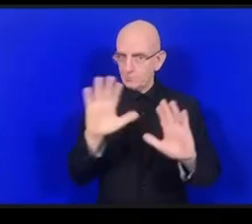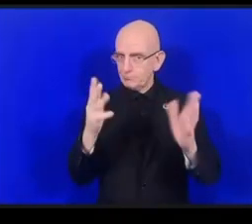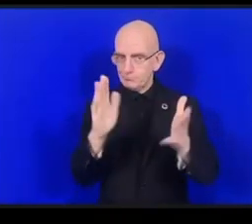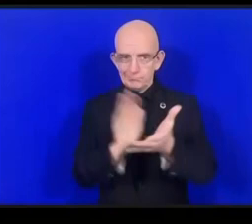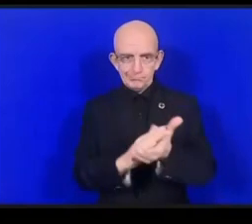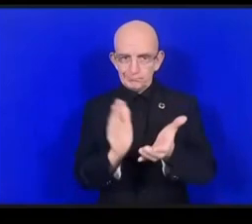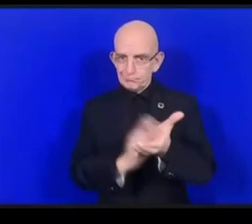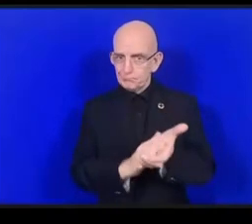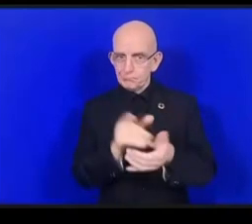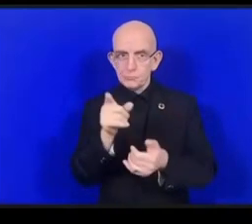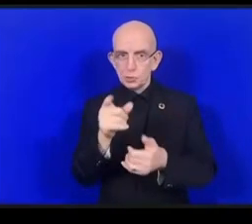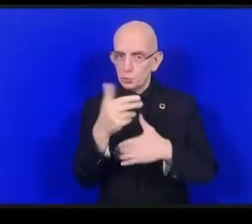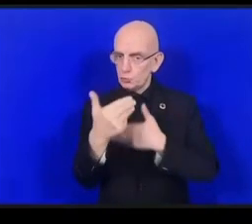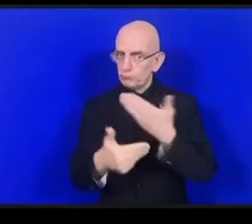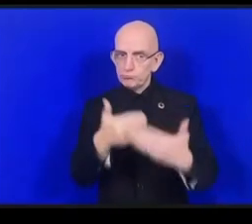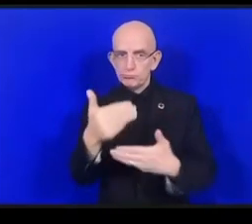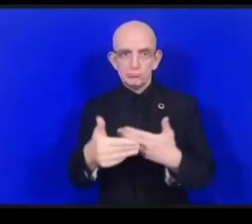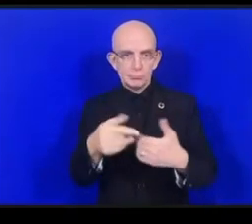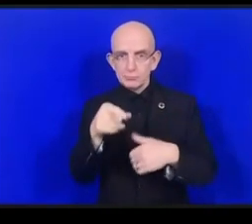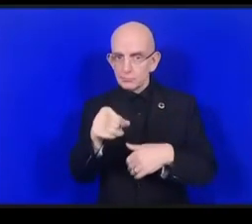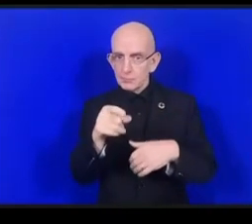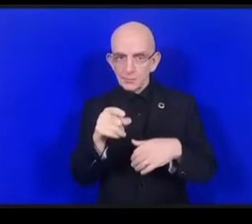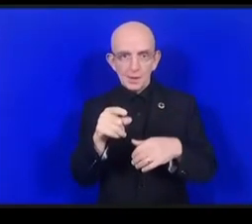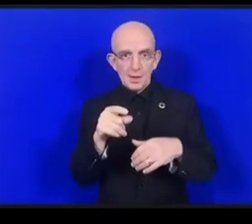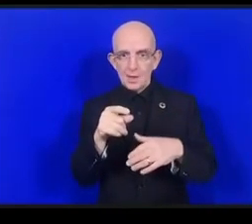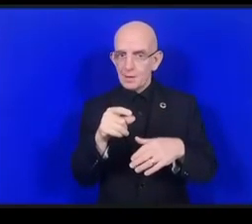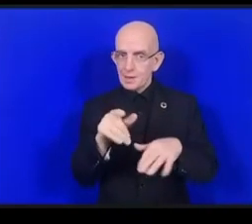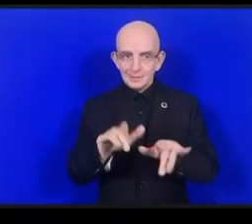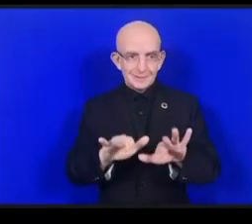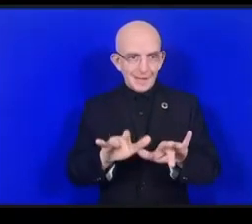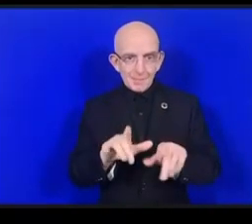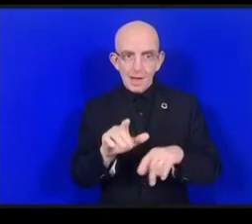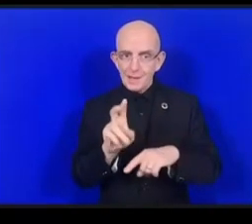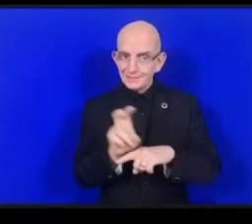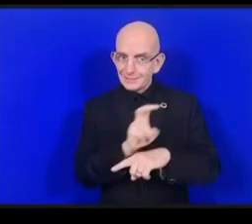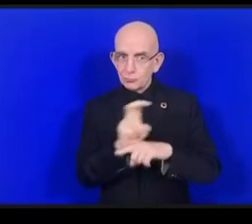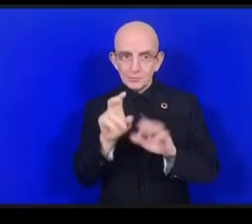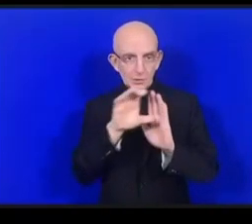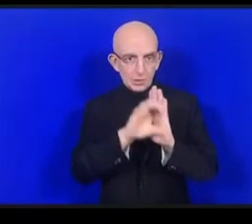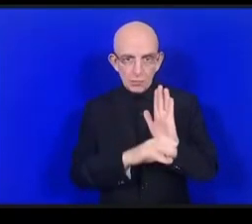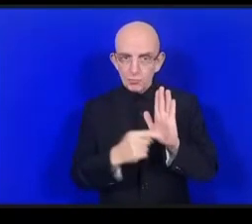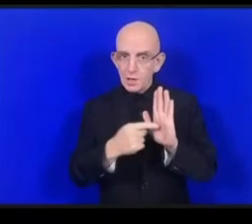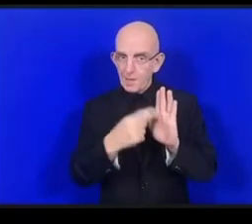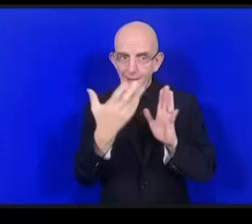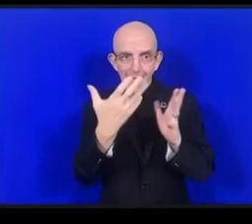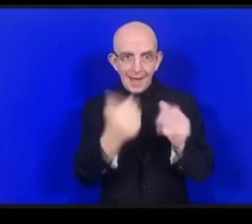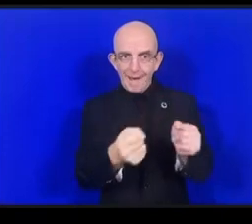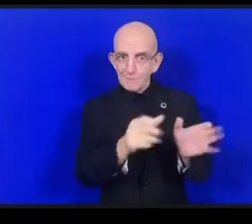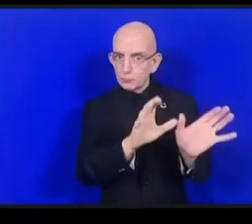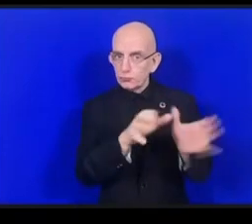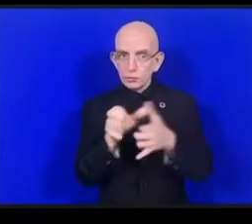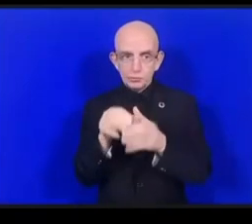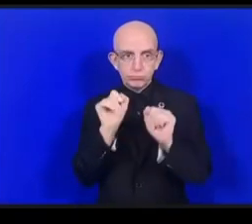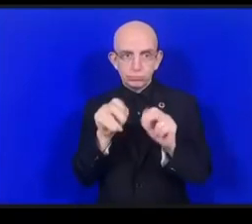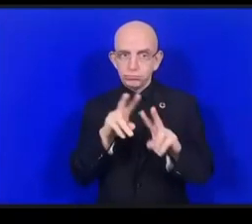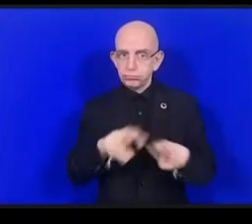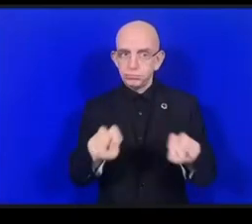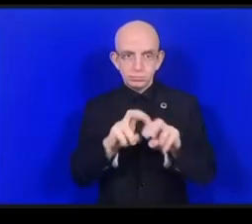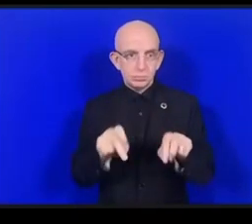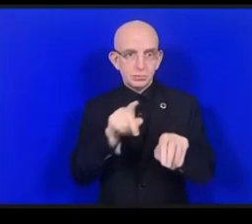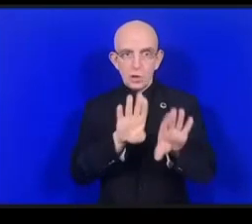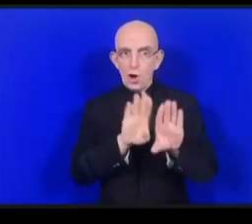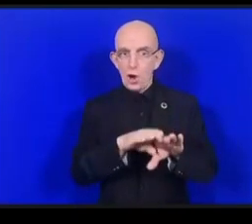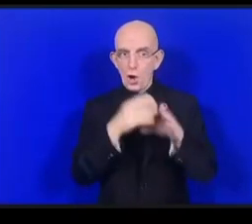at this. Please do it as open educational resources, because so many times we're seeing the corporations go in and create their training programs